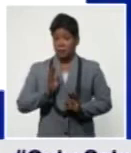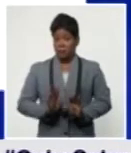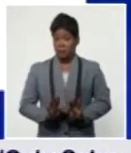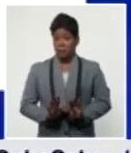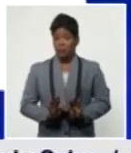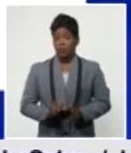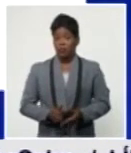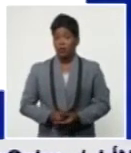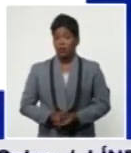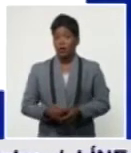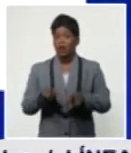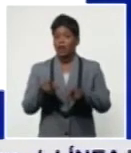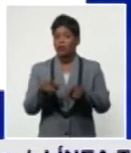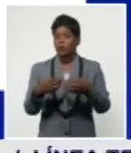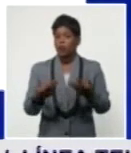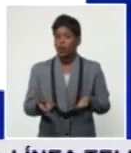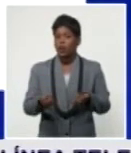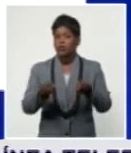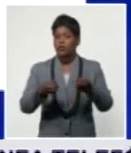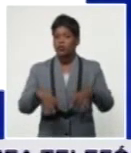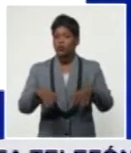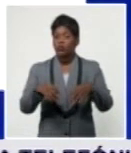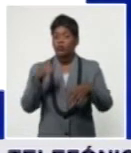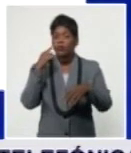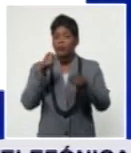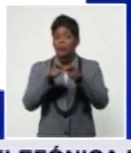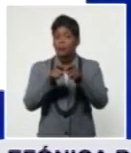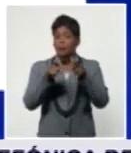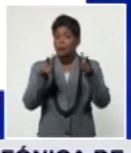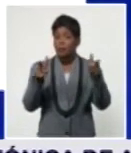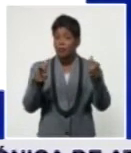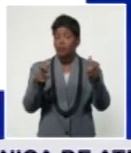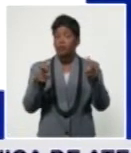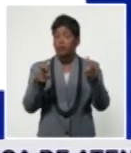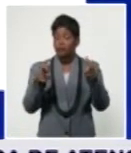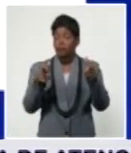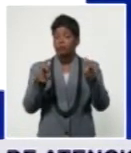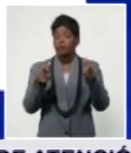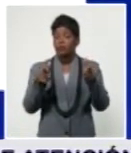exponential growth. At this moment, that peak should have been